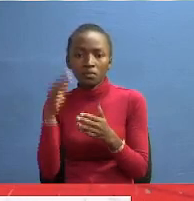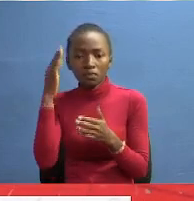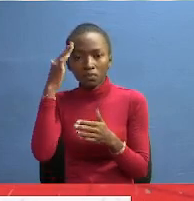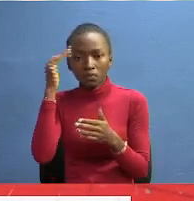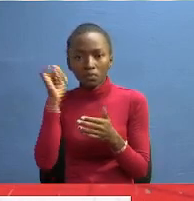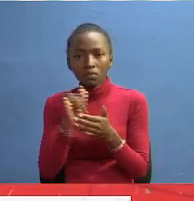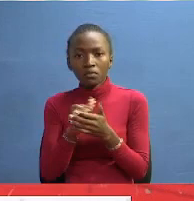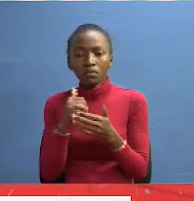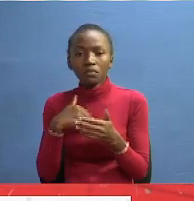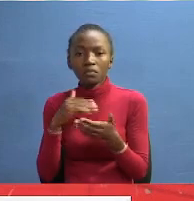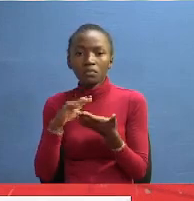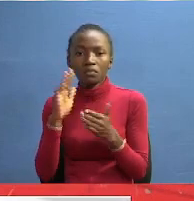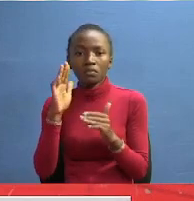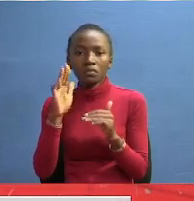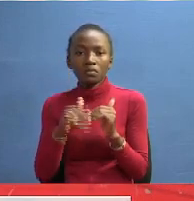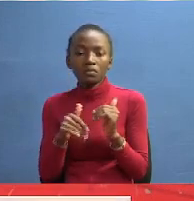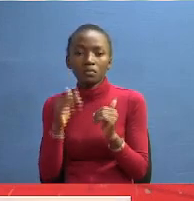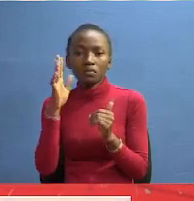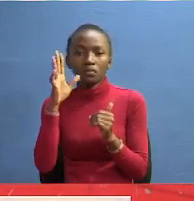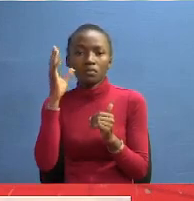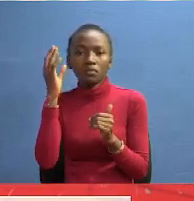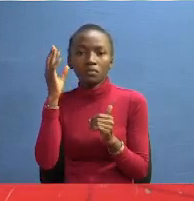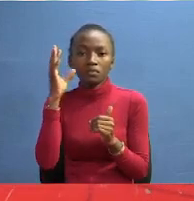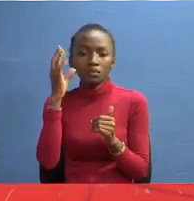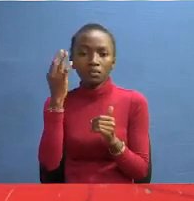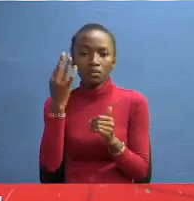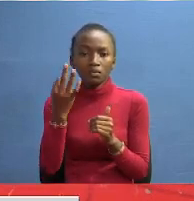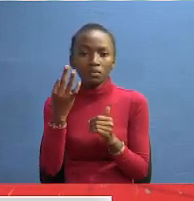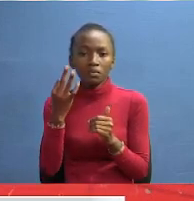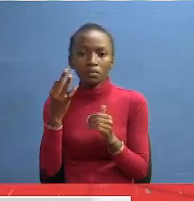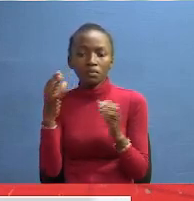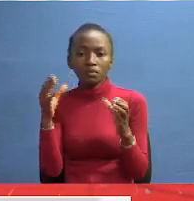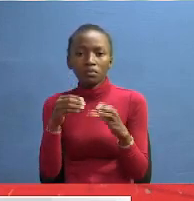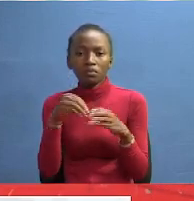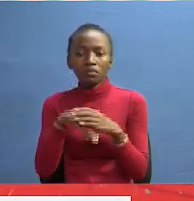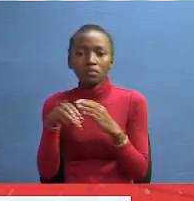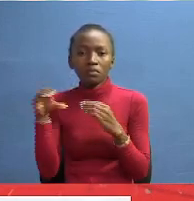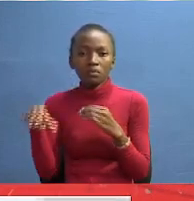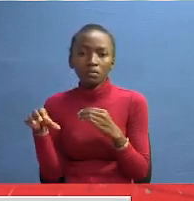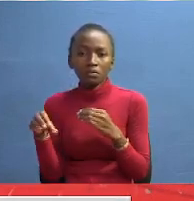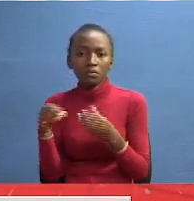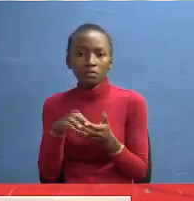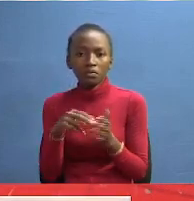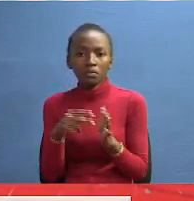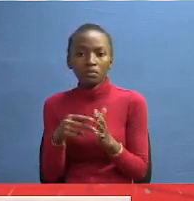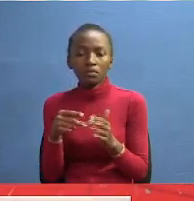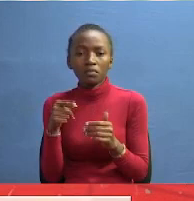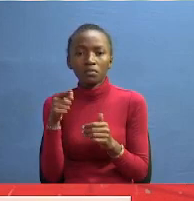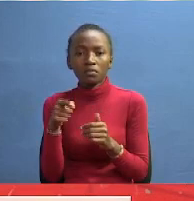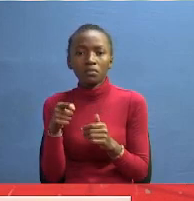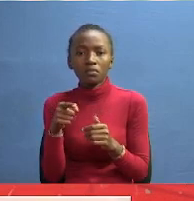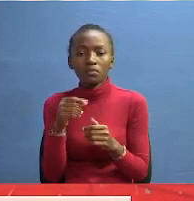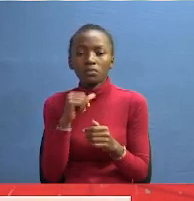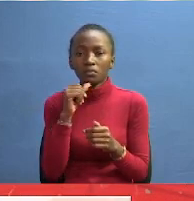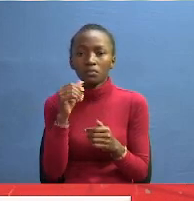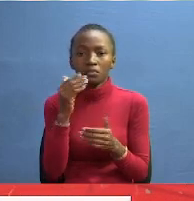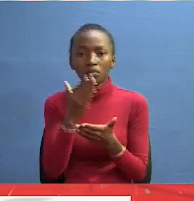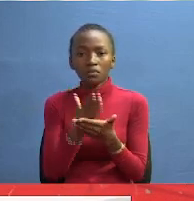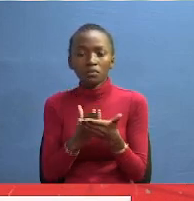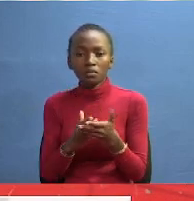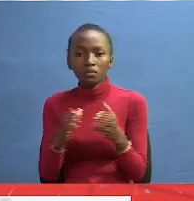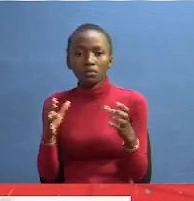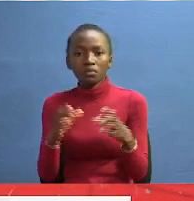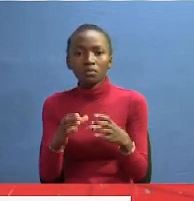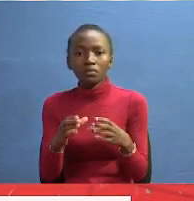or militia groups in Congo. What that means is it is not even half of the group that has been approached, so